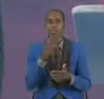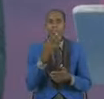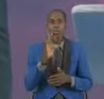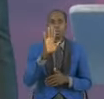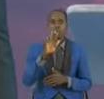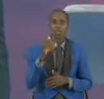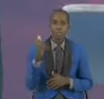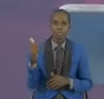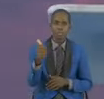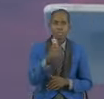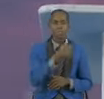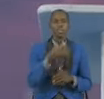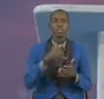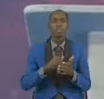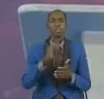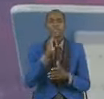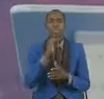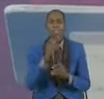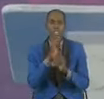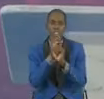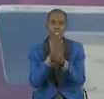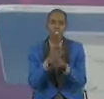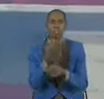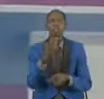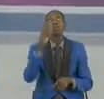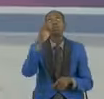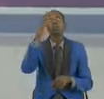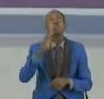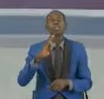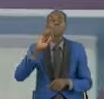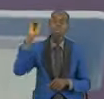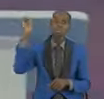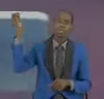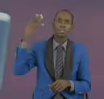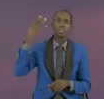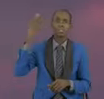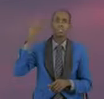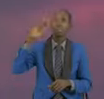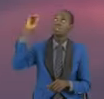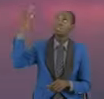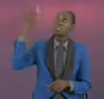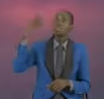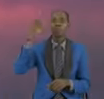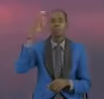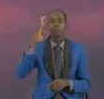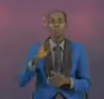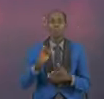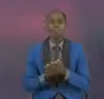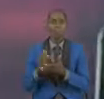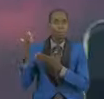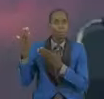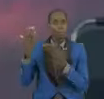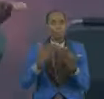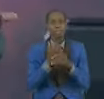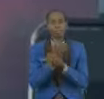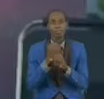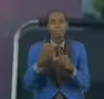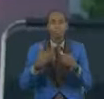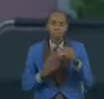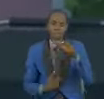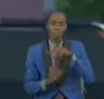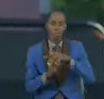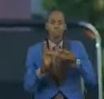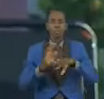the gift of God. Grace. The grace of God that bringeth salvation has appeared unto all